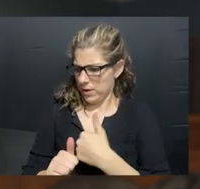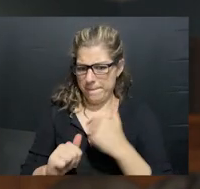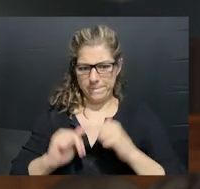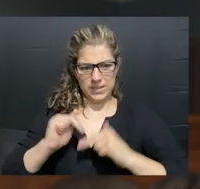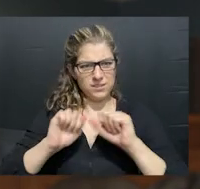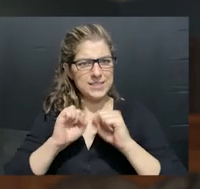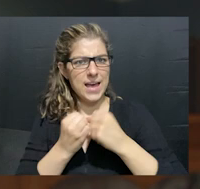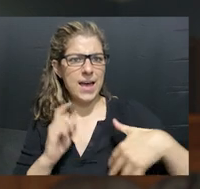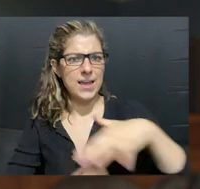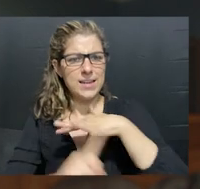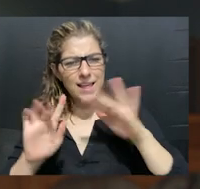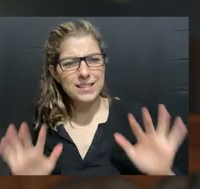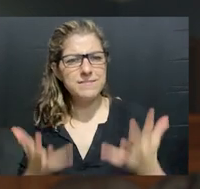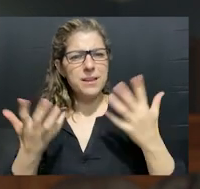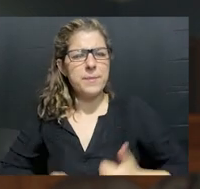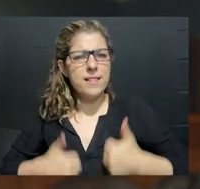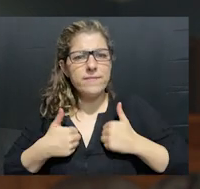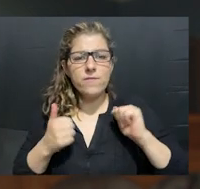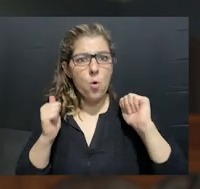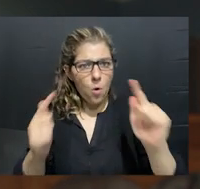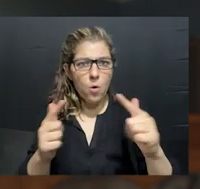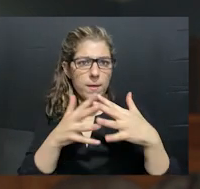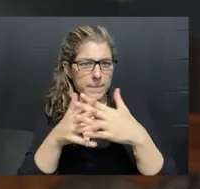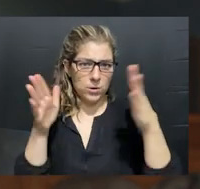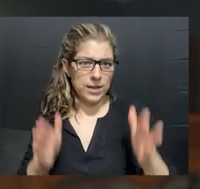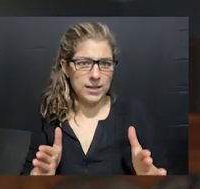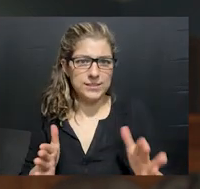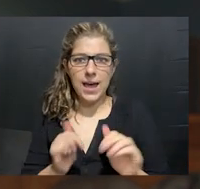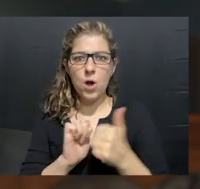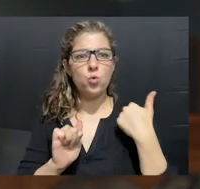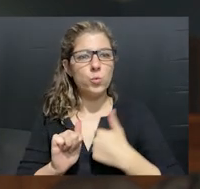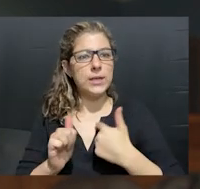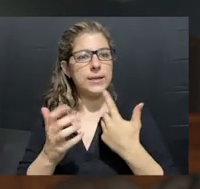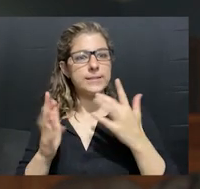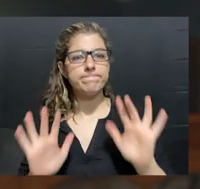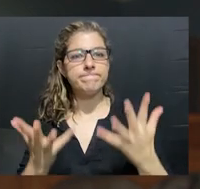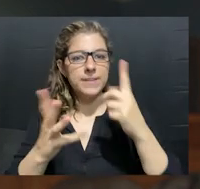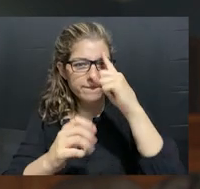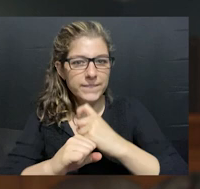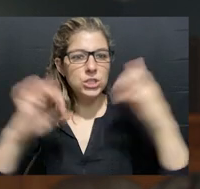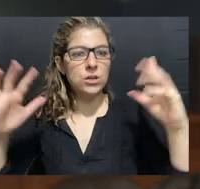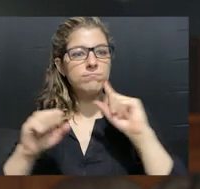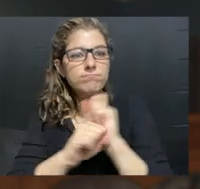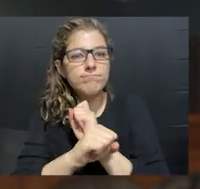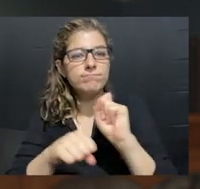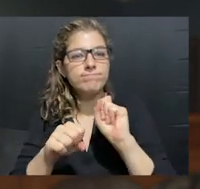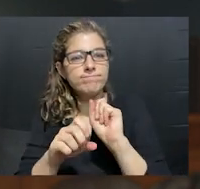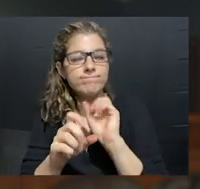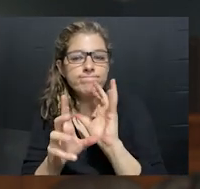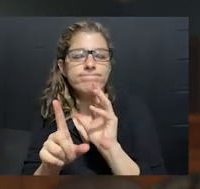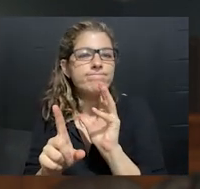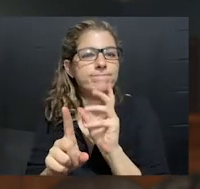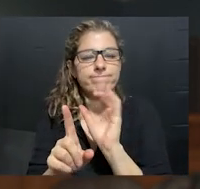build a society that lifted up the lives of all Americans? How could we shape a vision that captured the hearts and souls of the